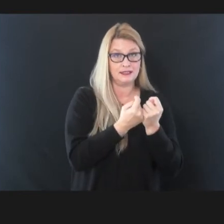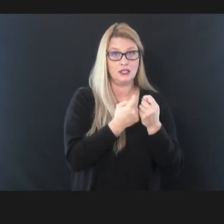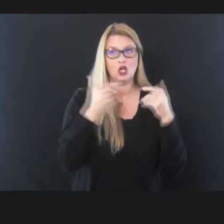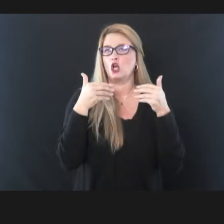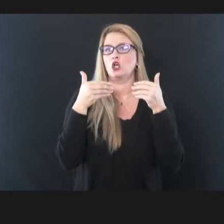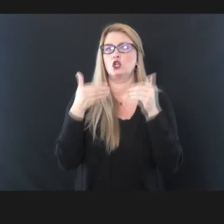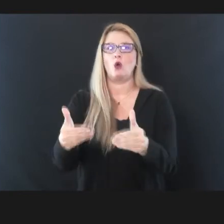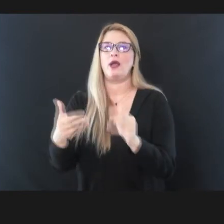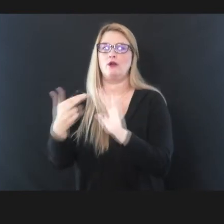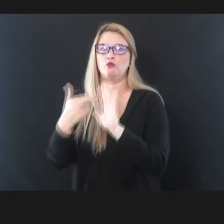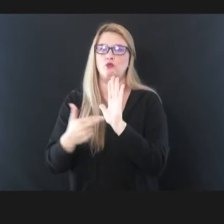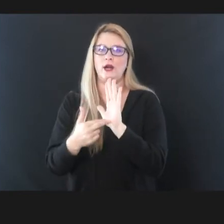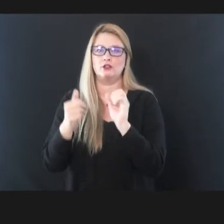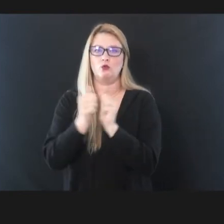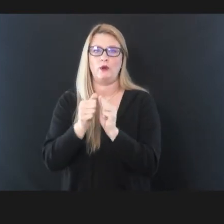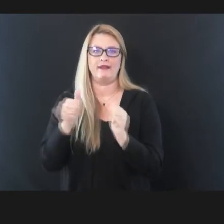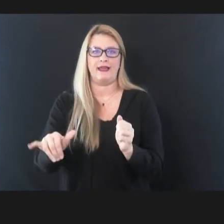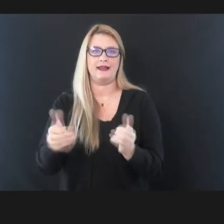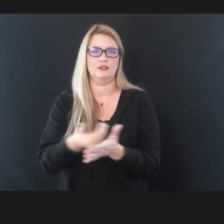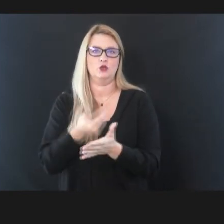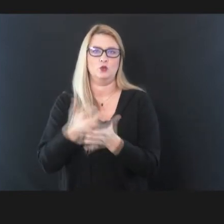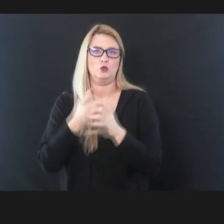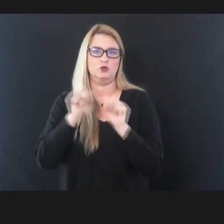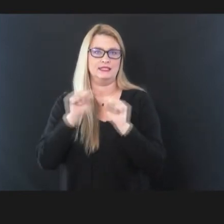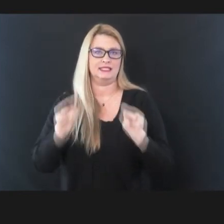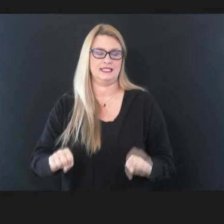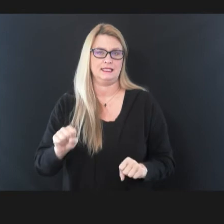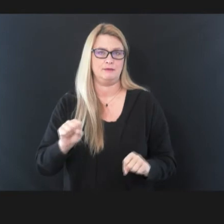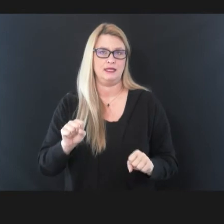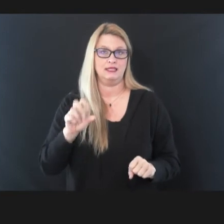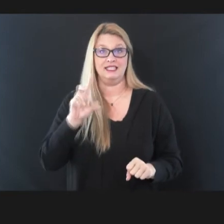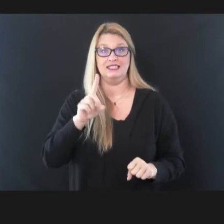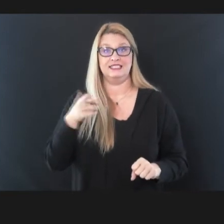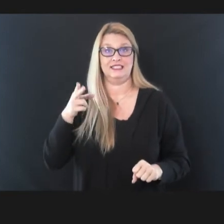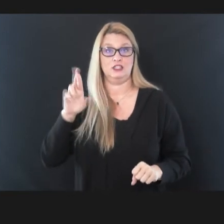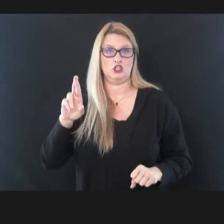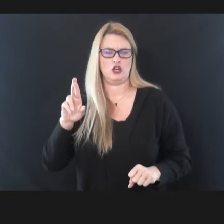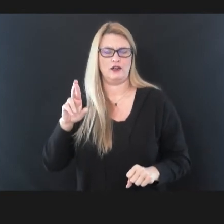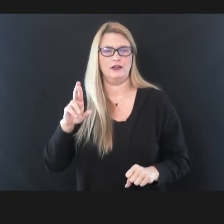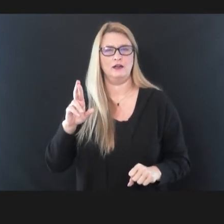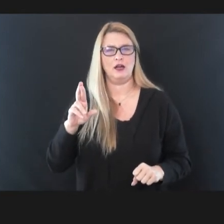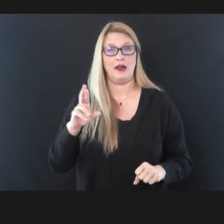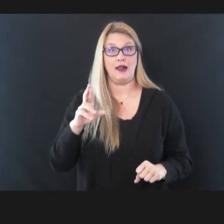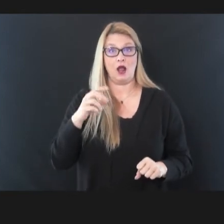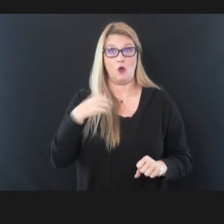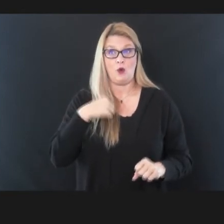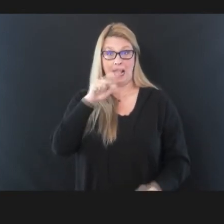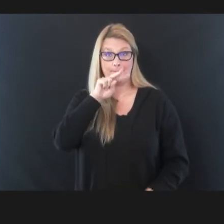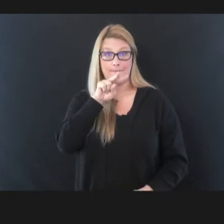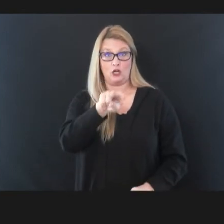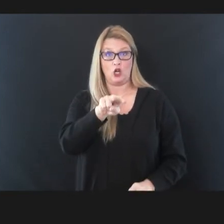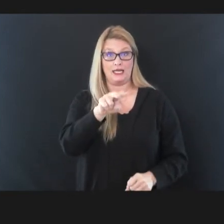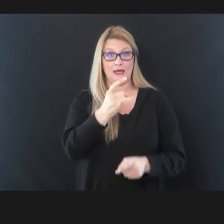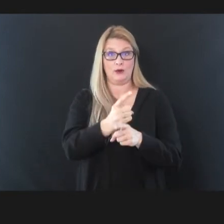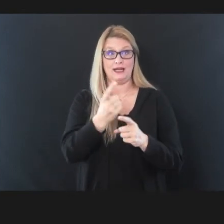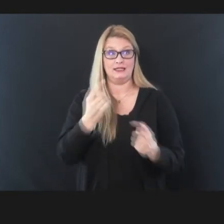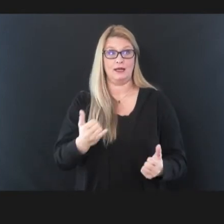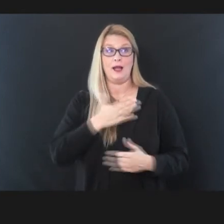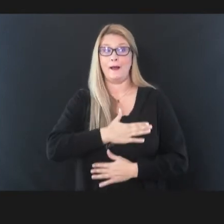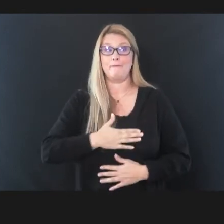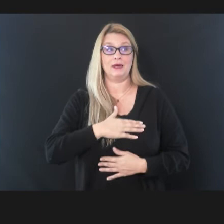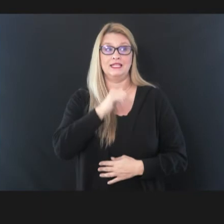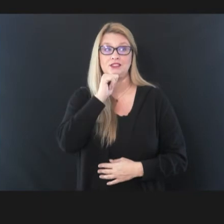and register with the system with DHHR, the Everbridge system. I'm literally looking at it, and it says, please